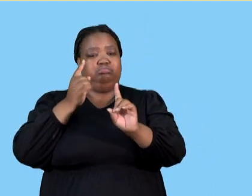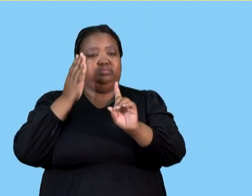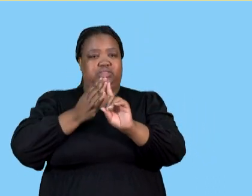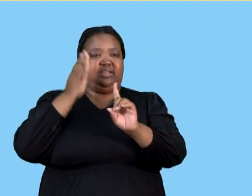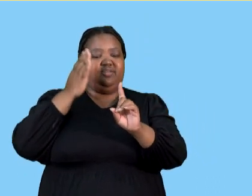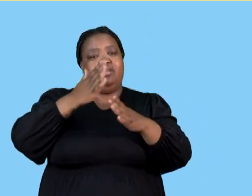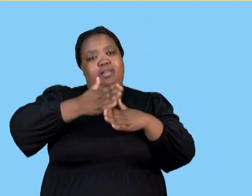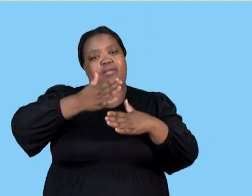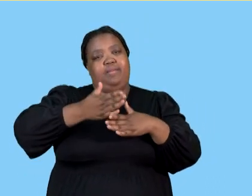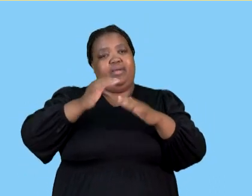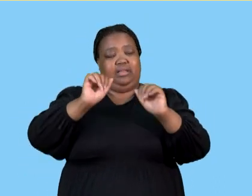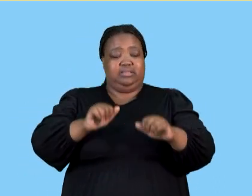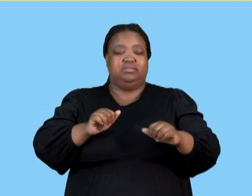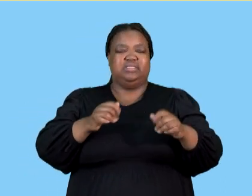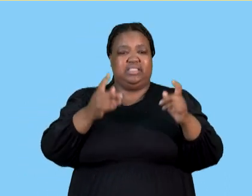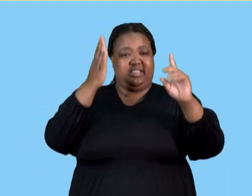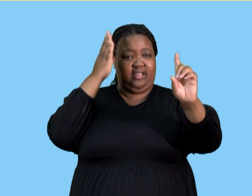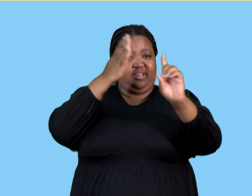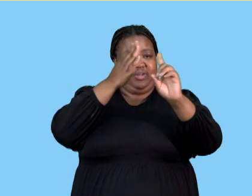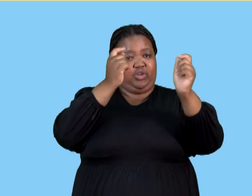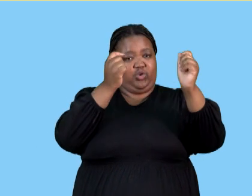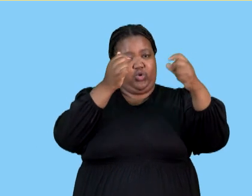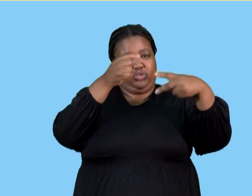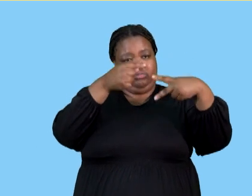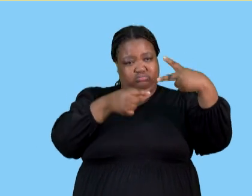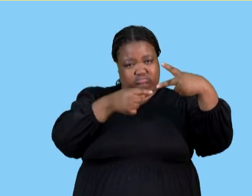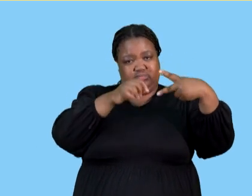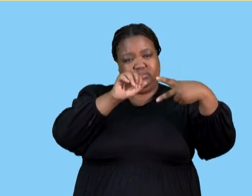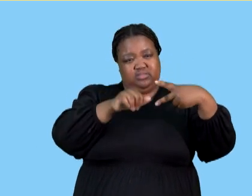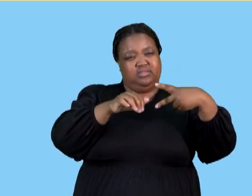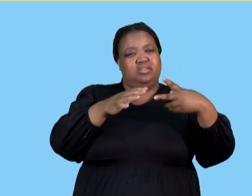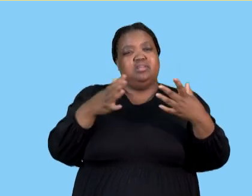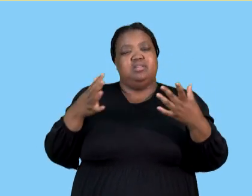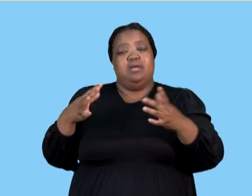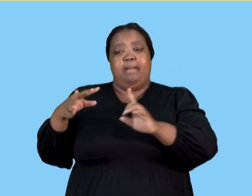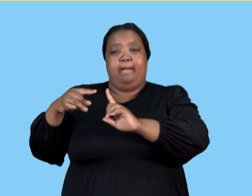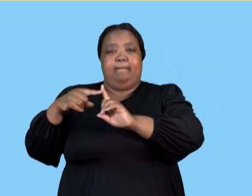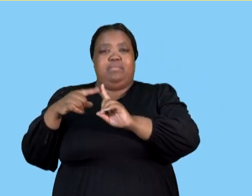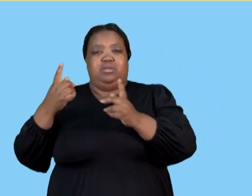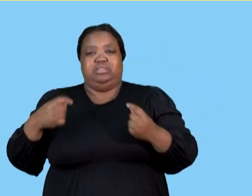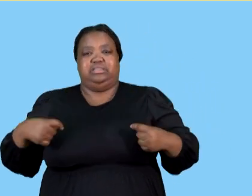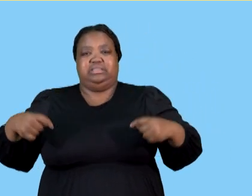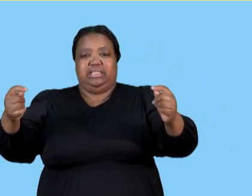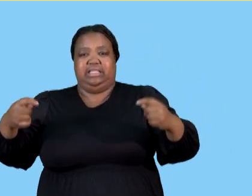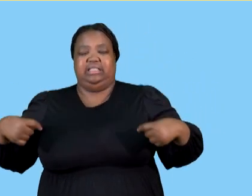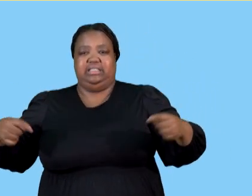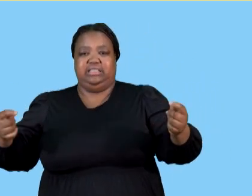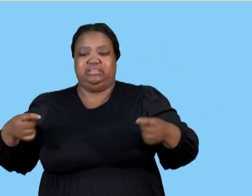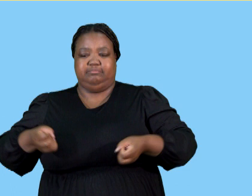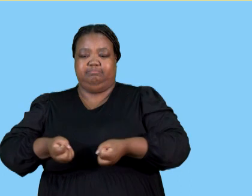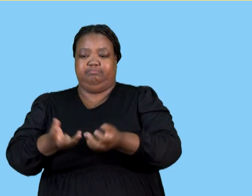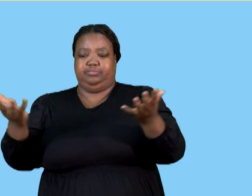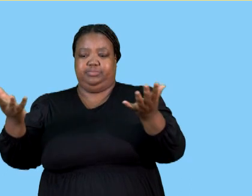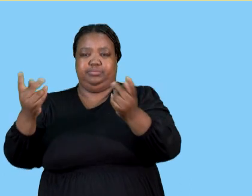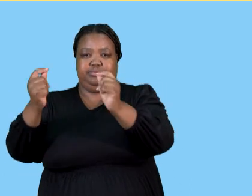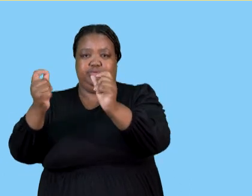your direct labor. These are your direct costs. So we say direct cost plus